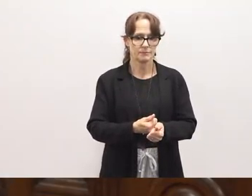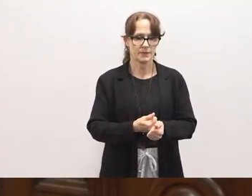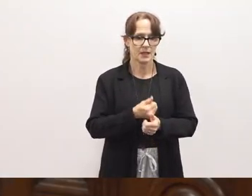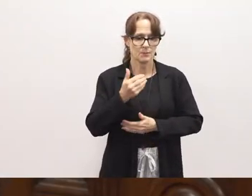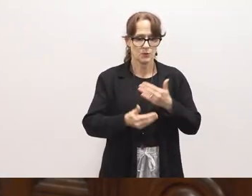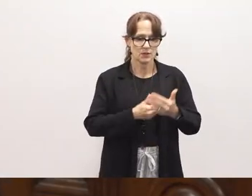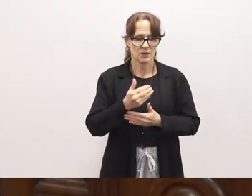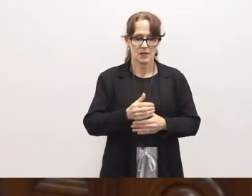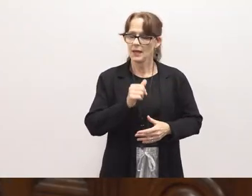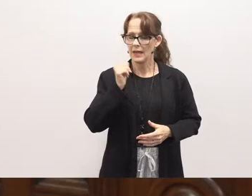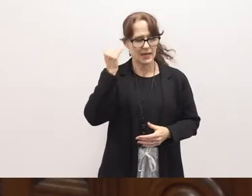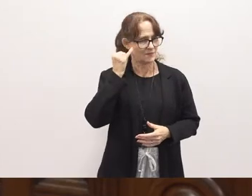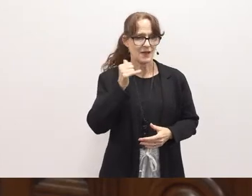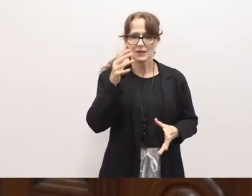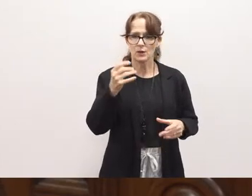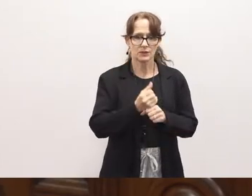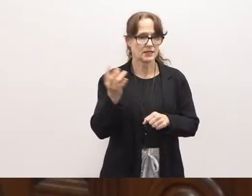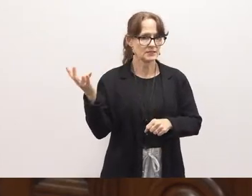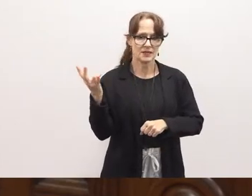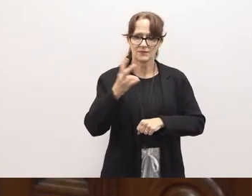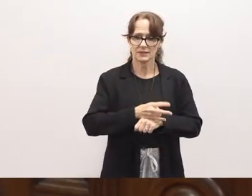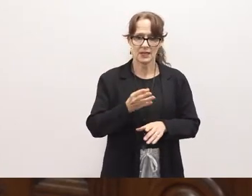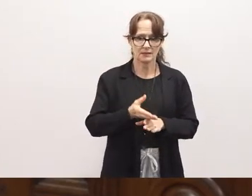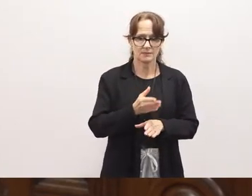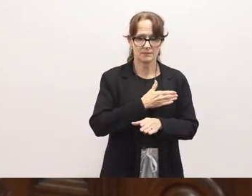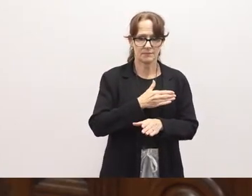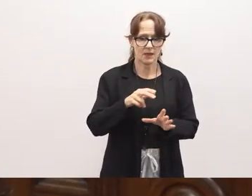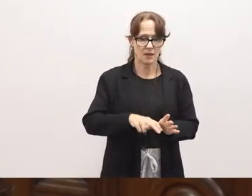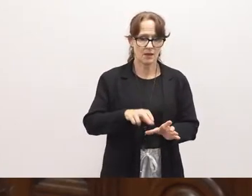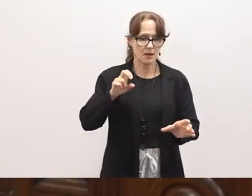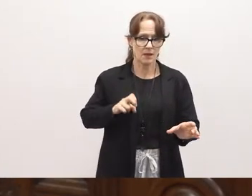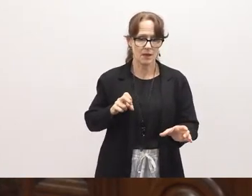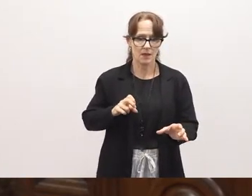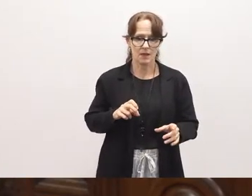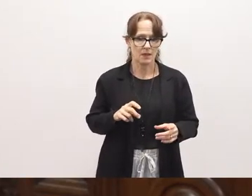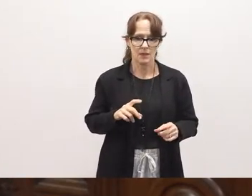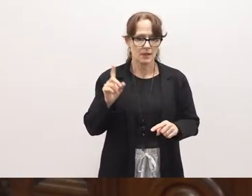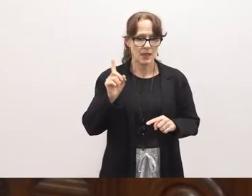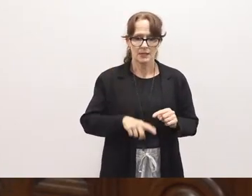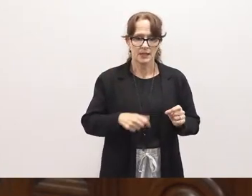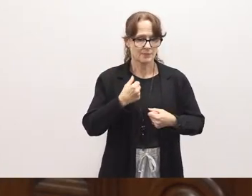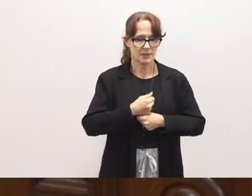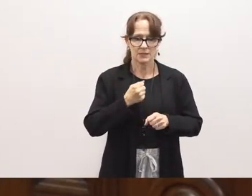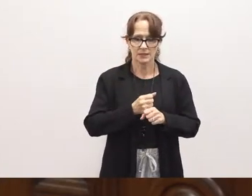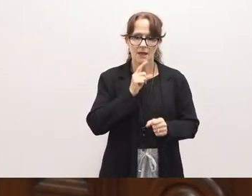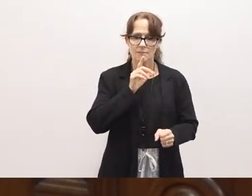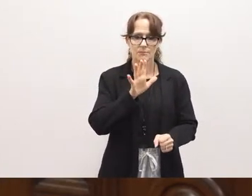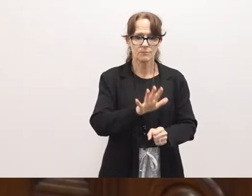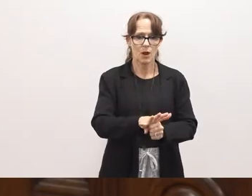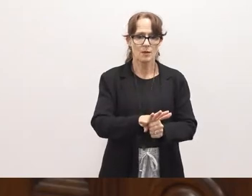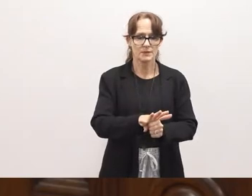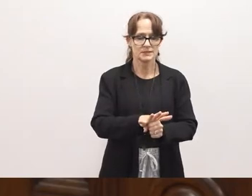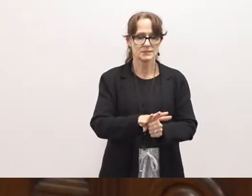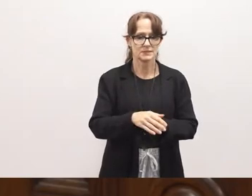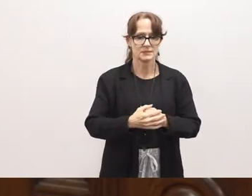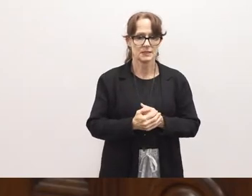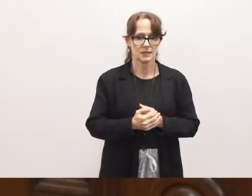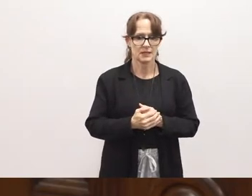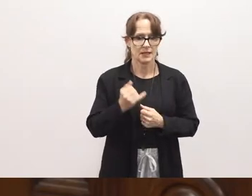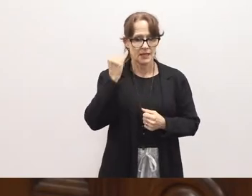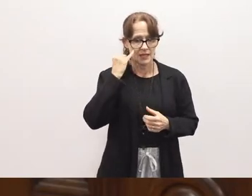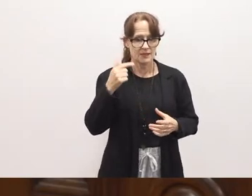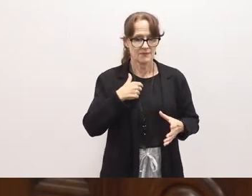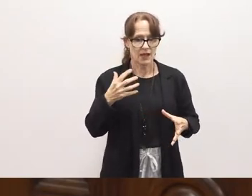procedure of if I don't get something 7 days in advance, I'm going to abstain. I can't make that promise, because if I get